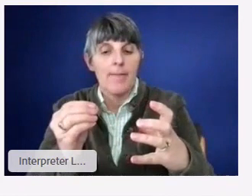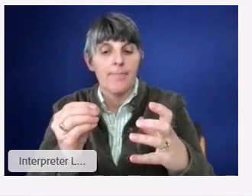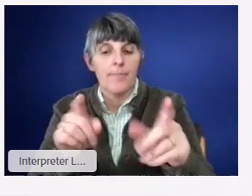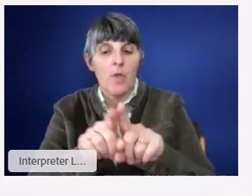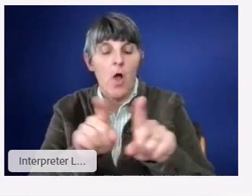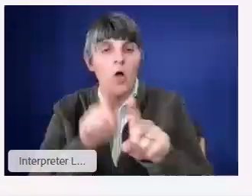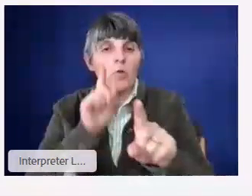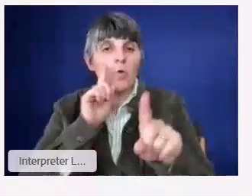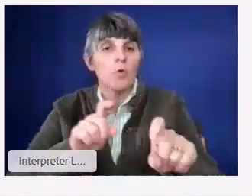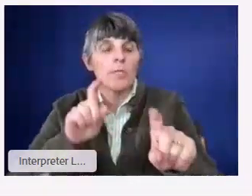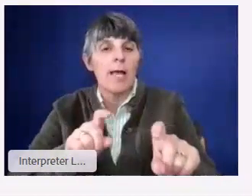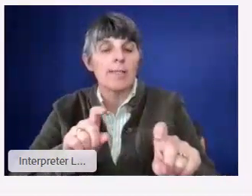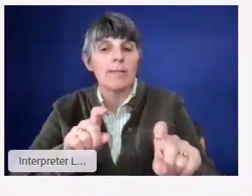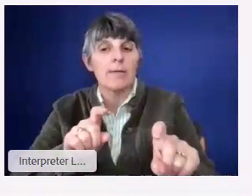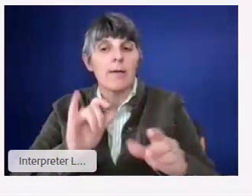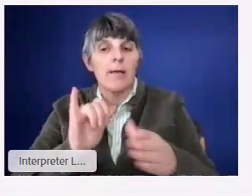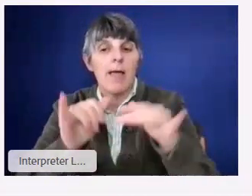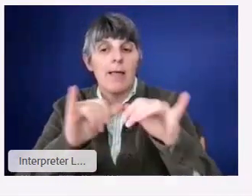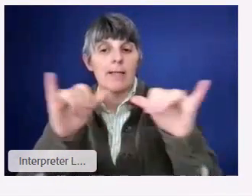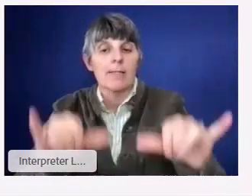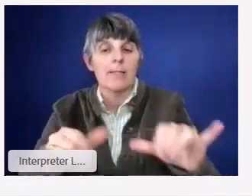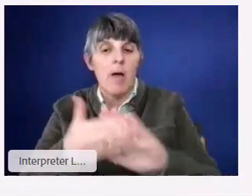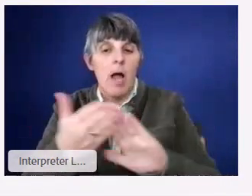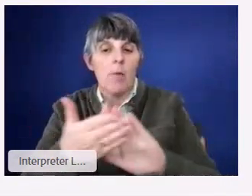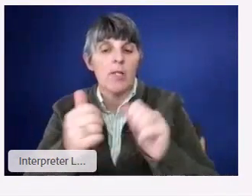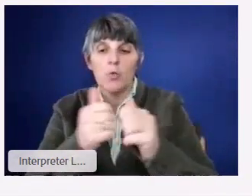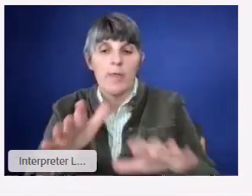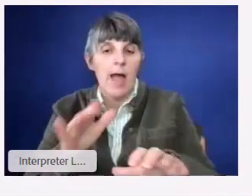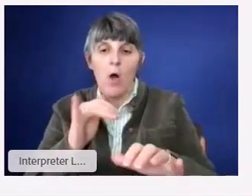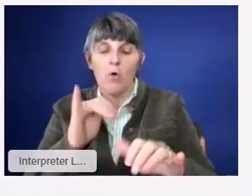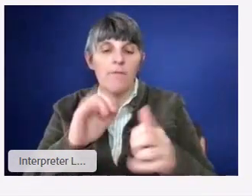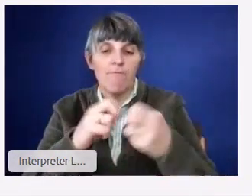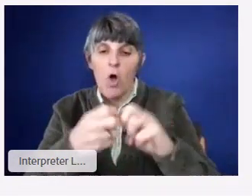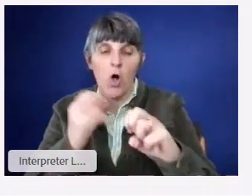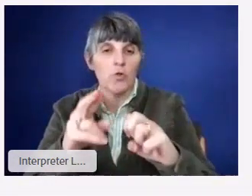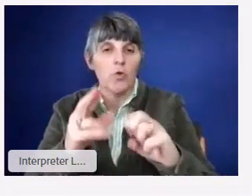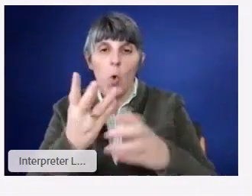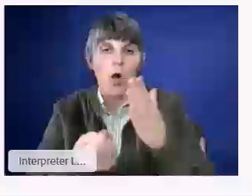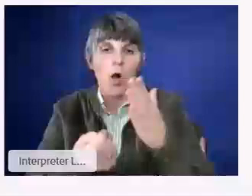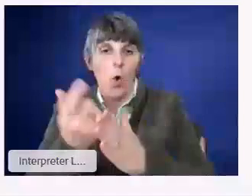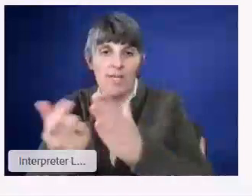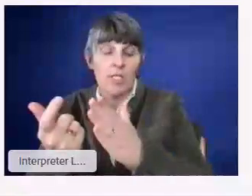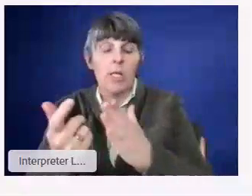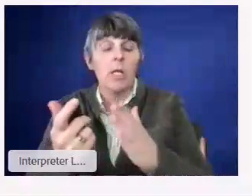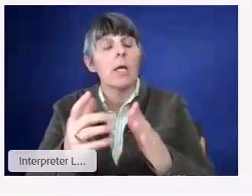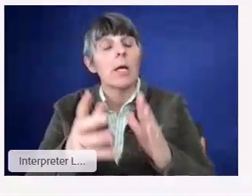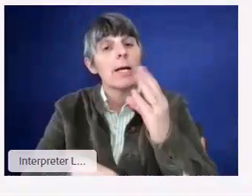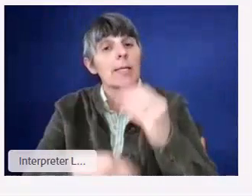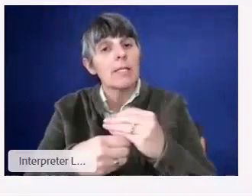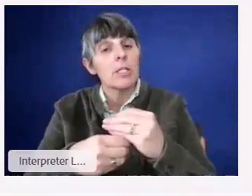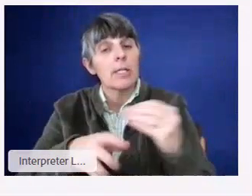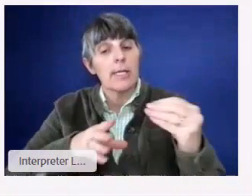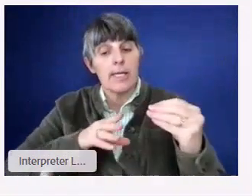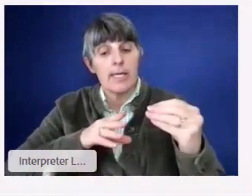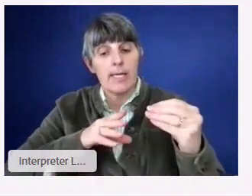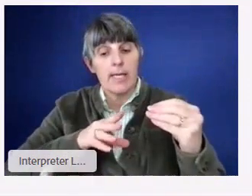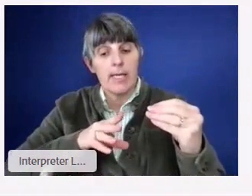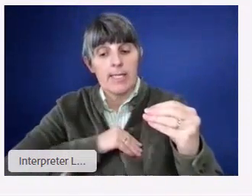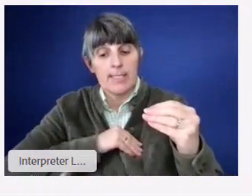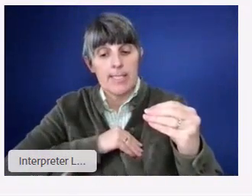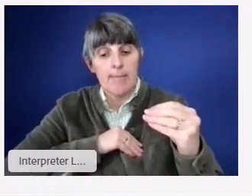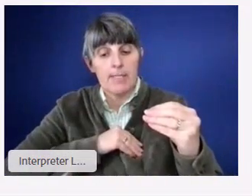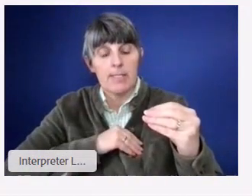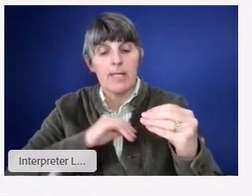test it that the system operates without fault or omission. Additionally, acceptance testing or